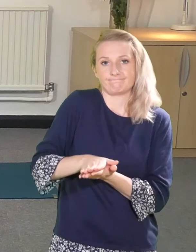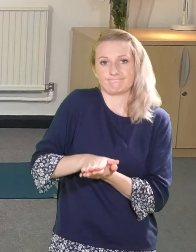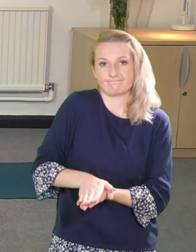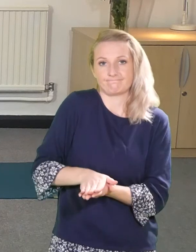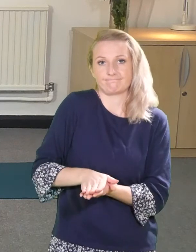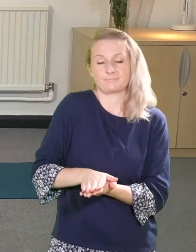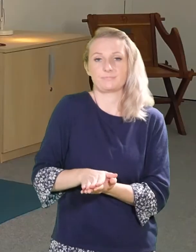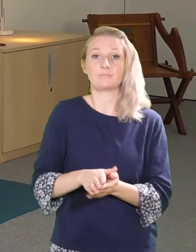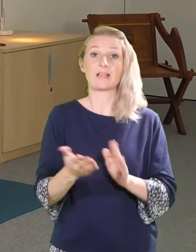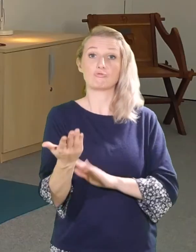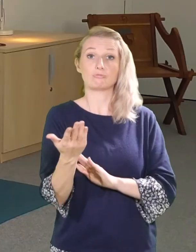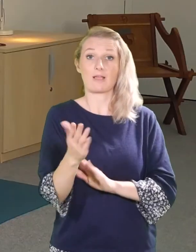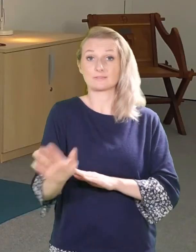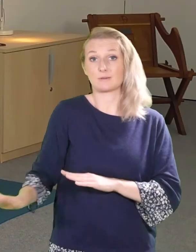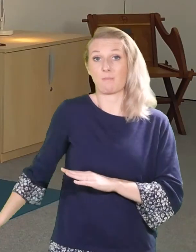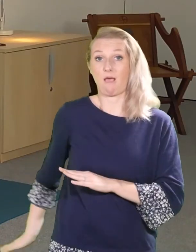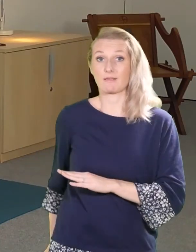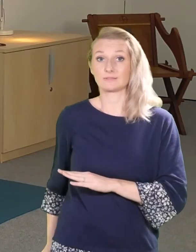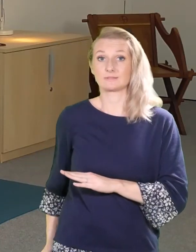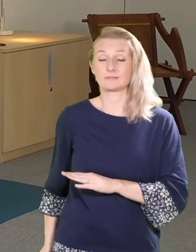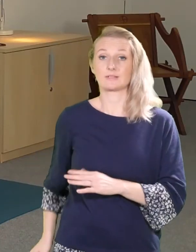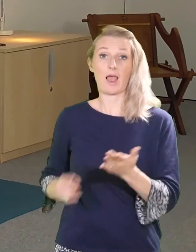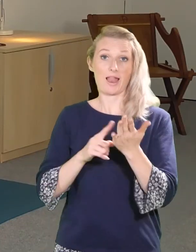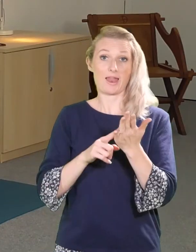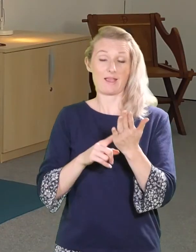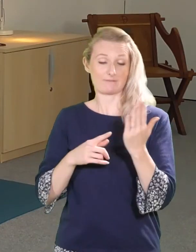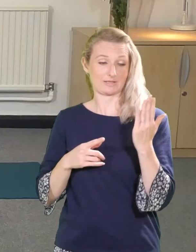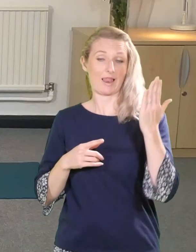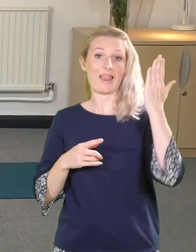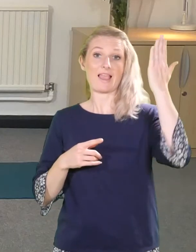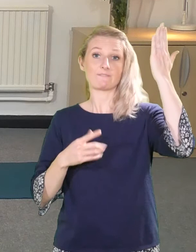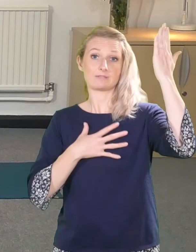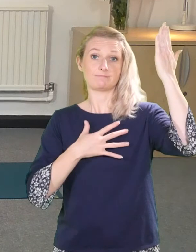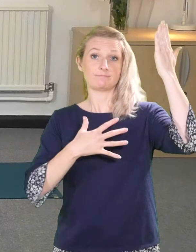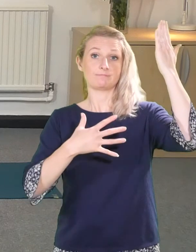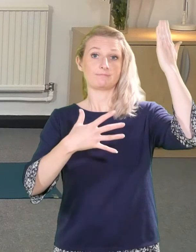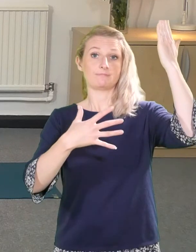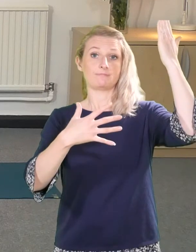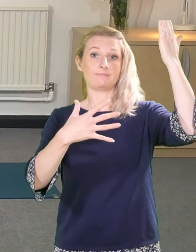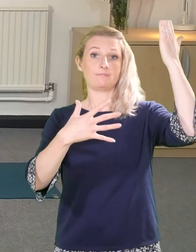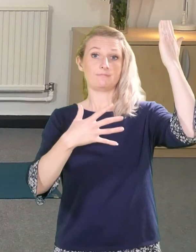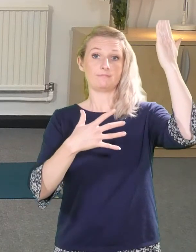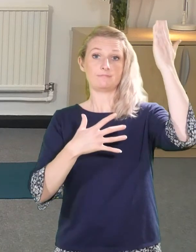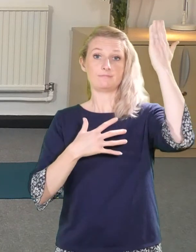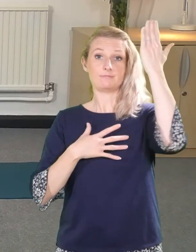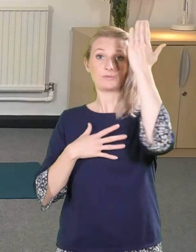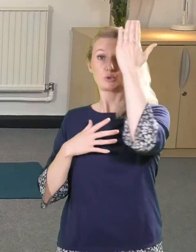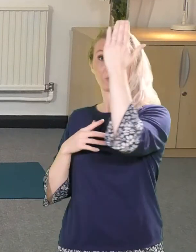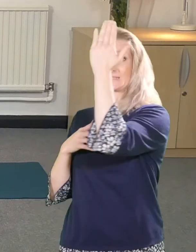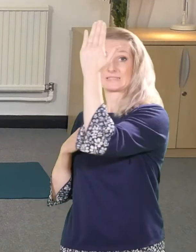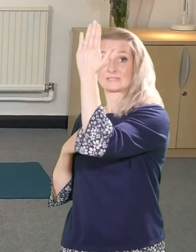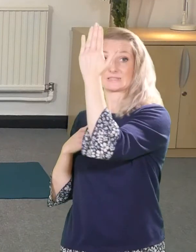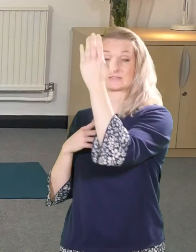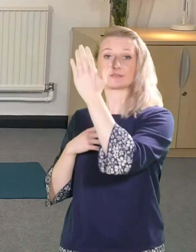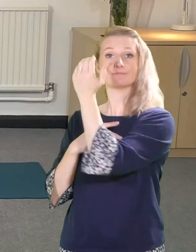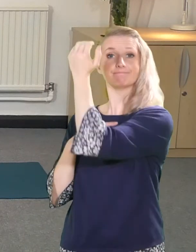on the floor. The left arm is going to lift. Inhale. Exhale, twisting to the right. Bring the elbow